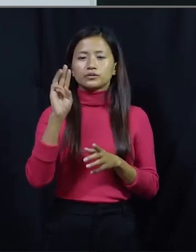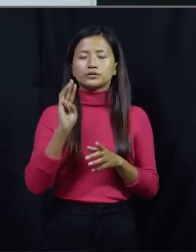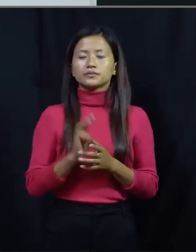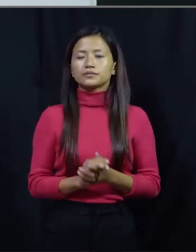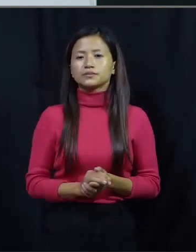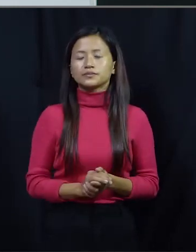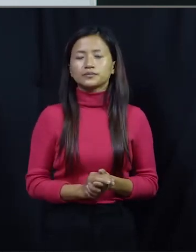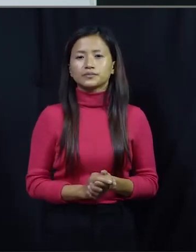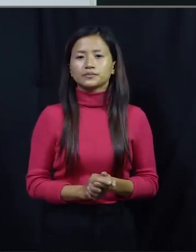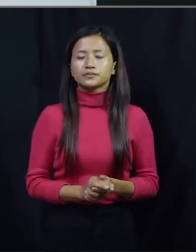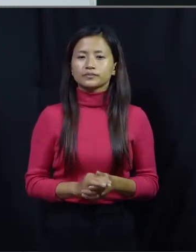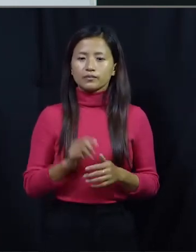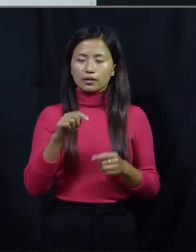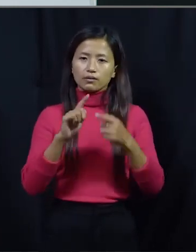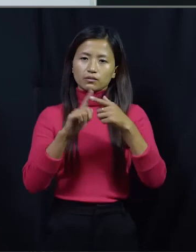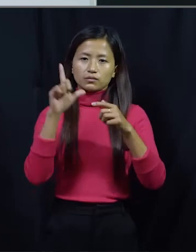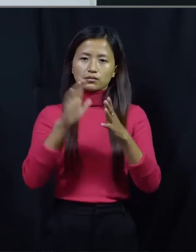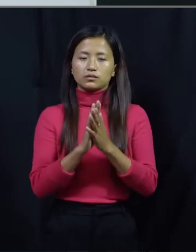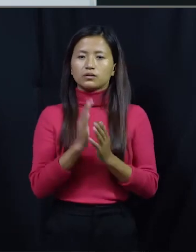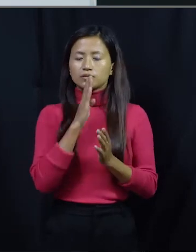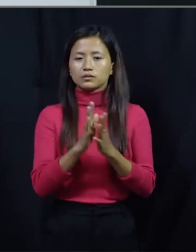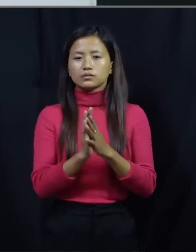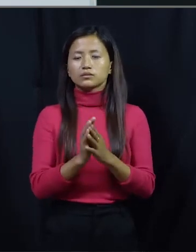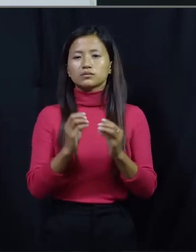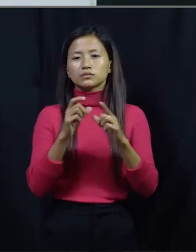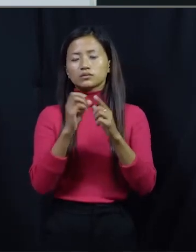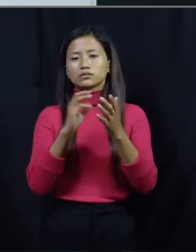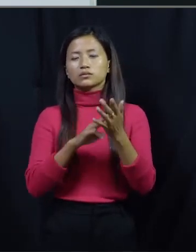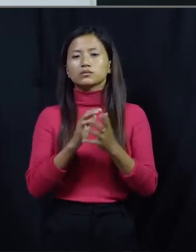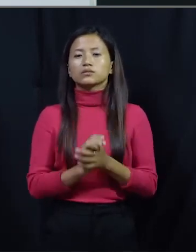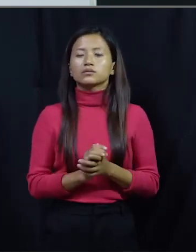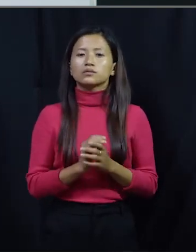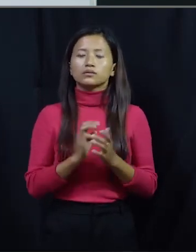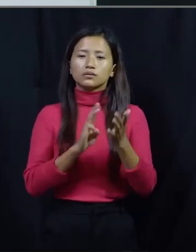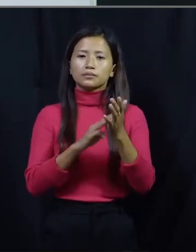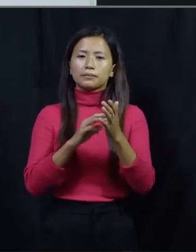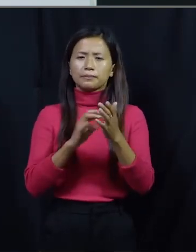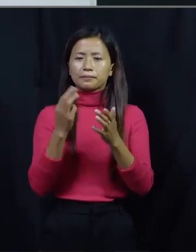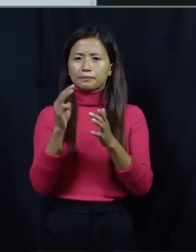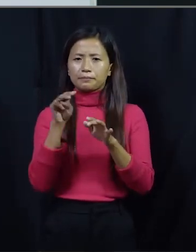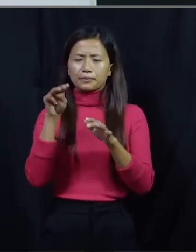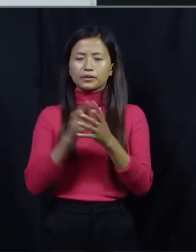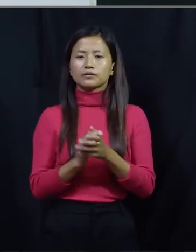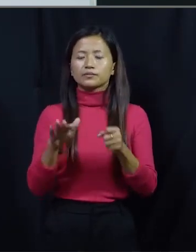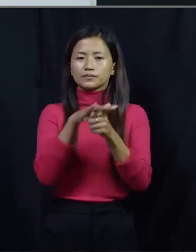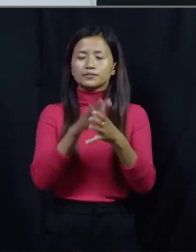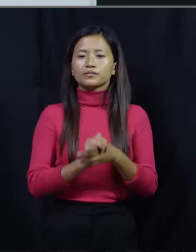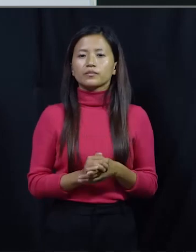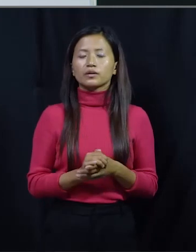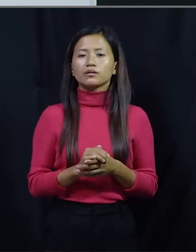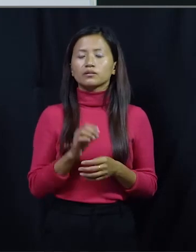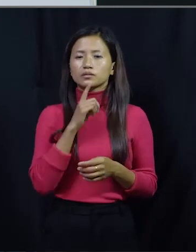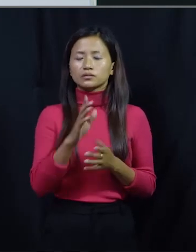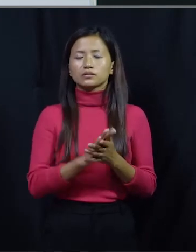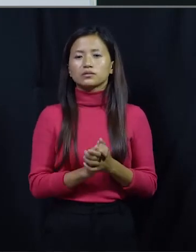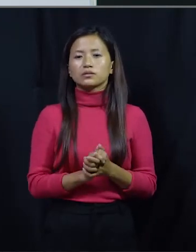Suppose this element, if it is belonging to the domain, then we can say that it is meaningful, right? So if it belongs to the domain, then we can